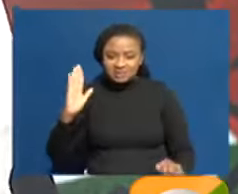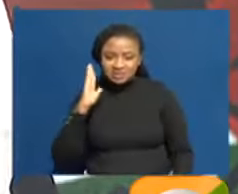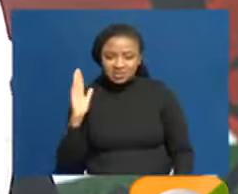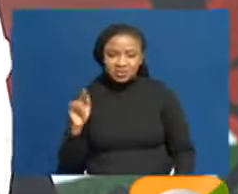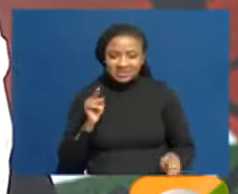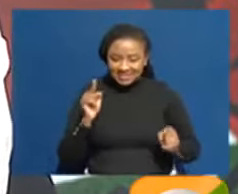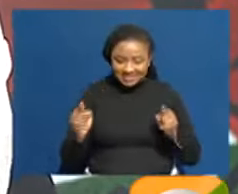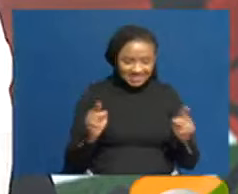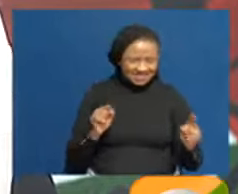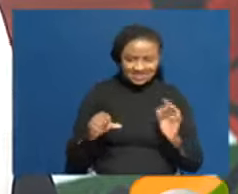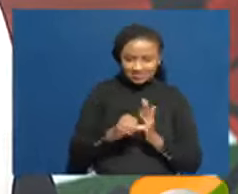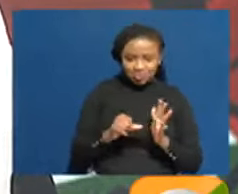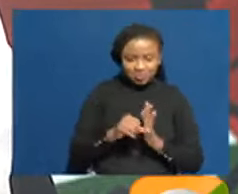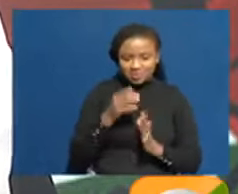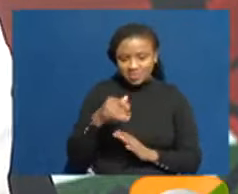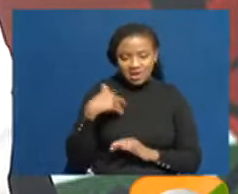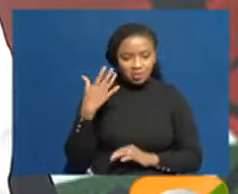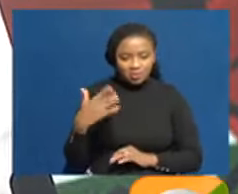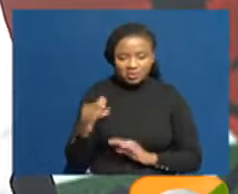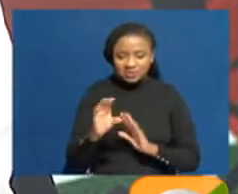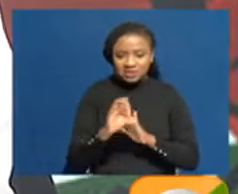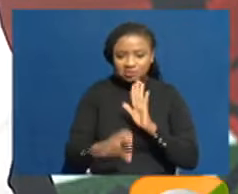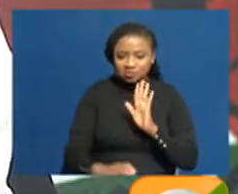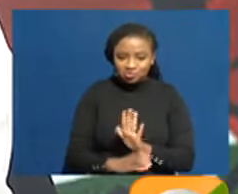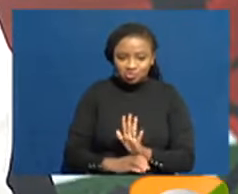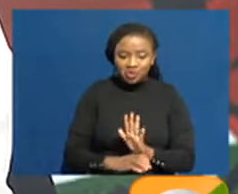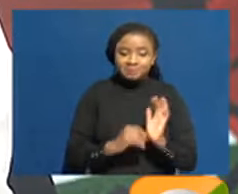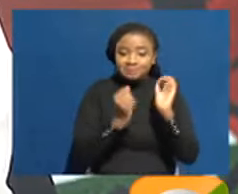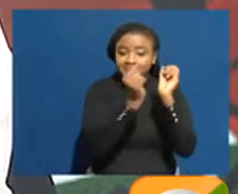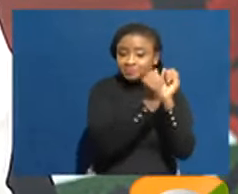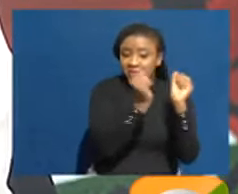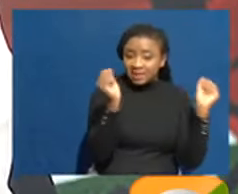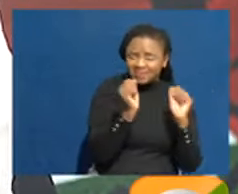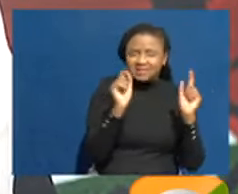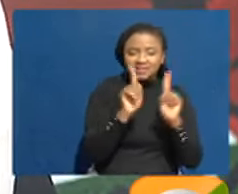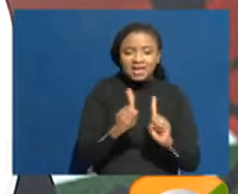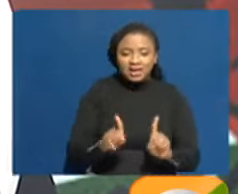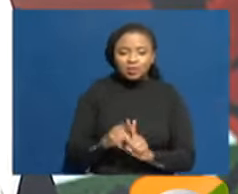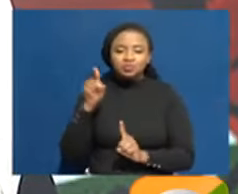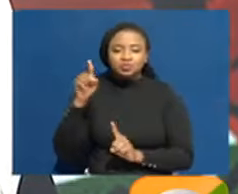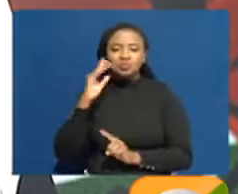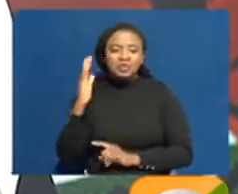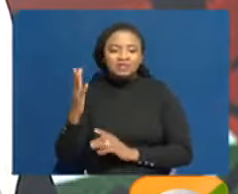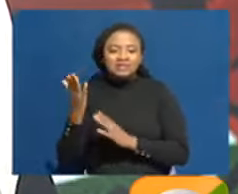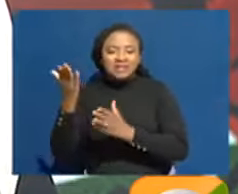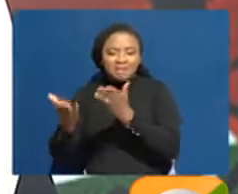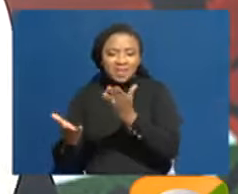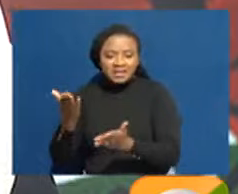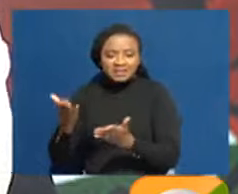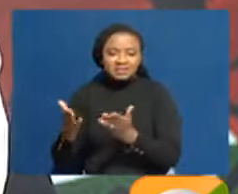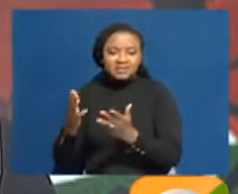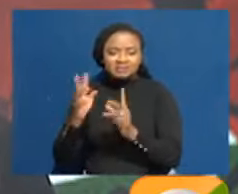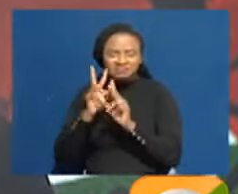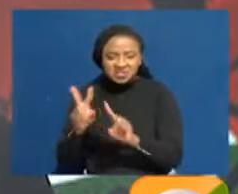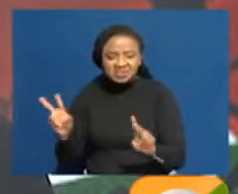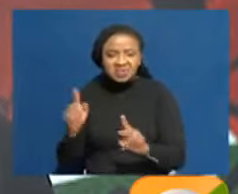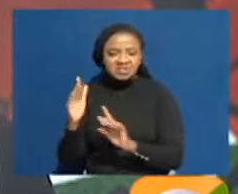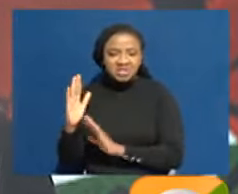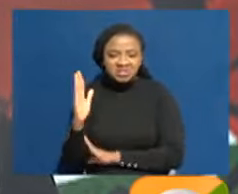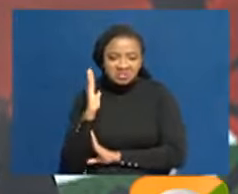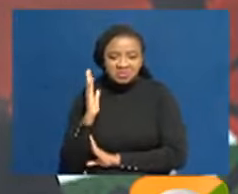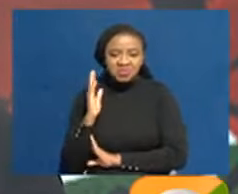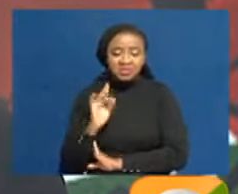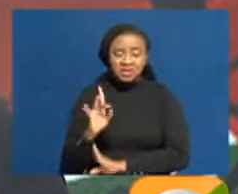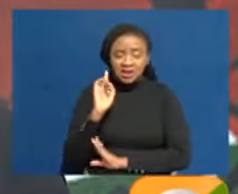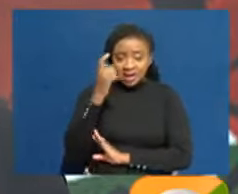is there in every constitution. In our case, there was a time, I remember in government, the term activist